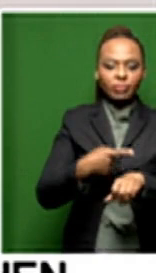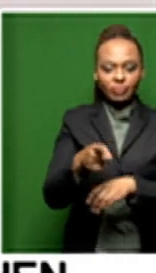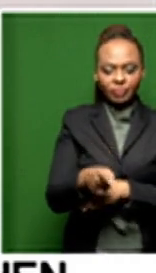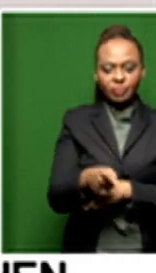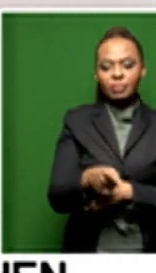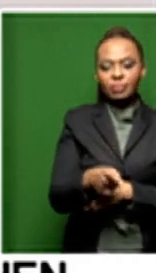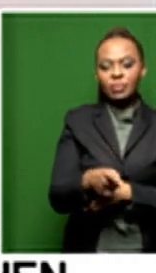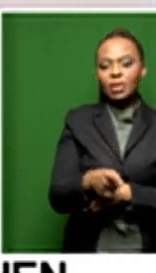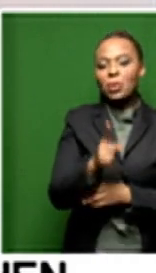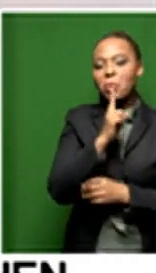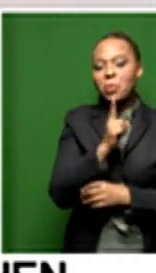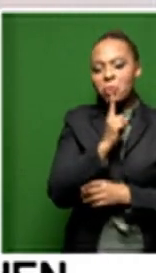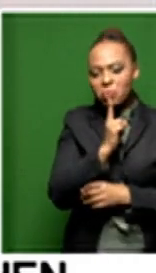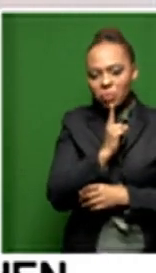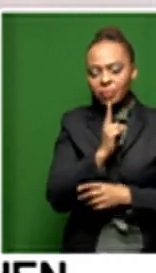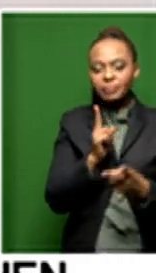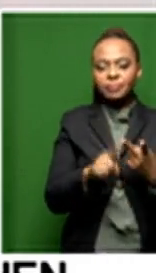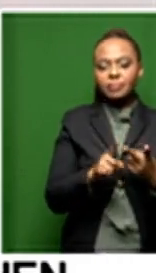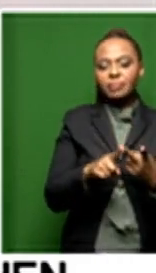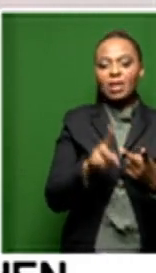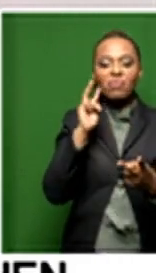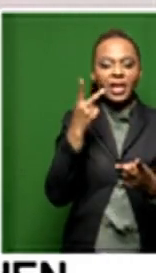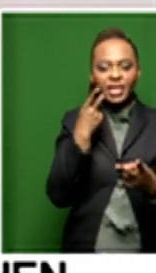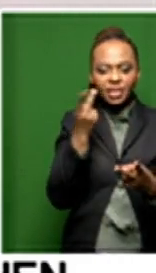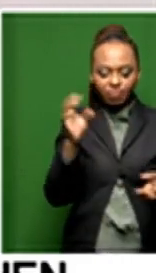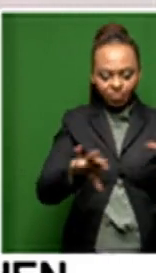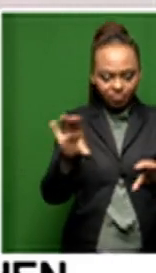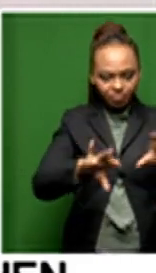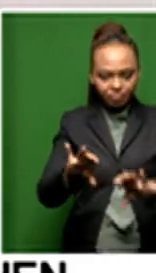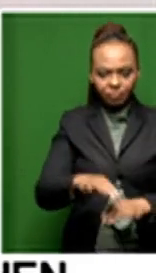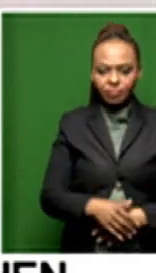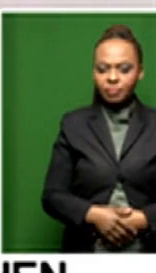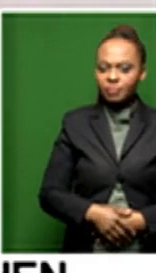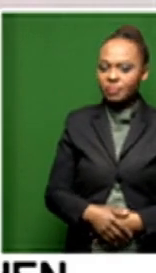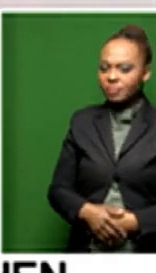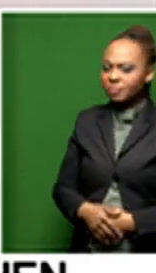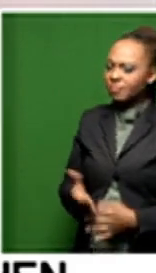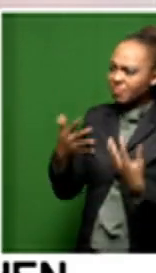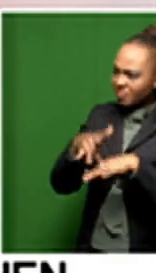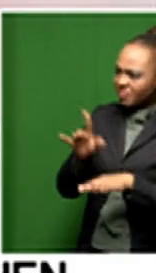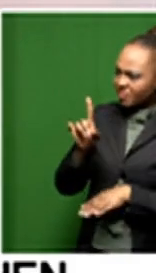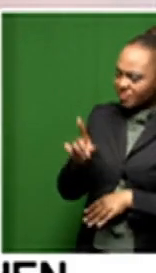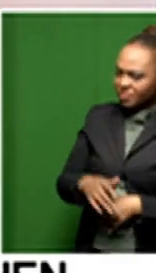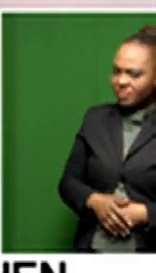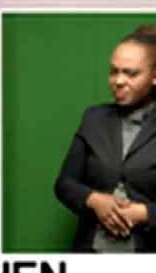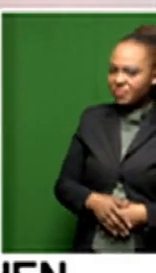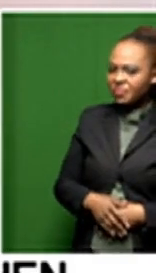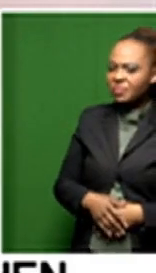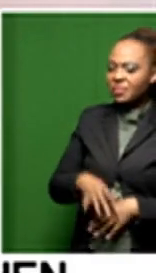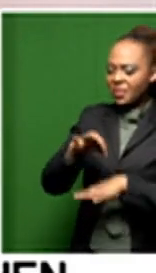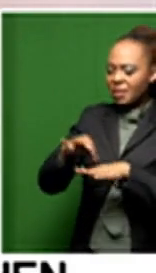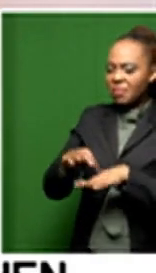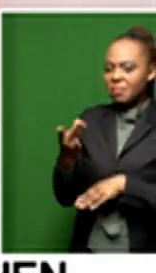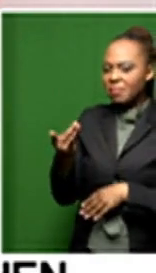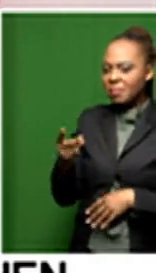tastes amazing. Okay, so what would go with that pasta? Mince, perhaps? Chicken. You can have